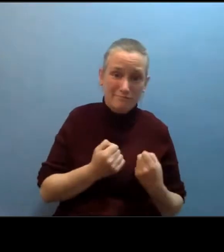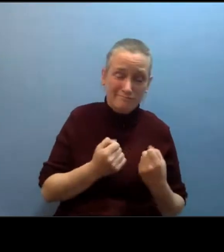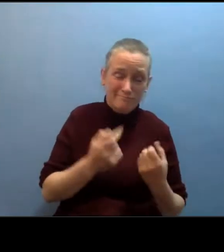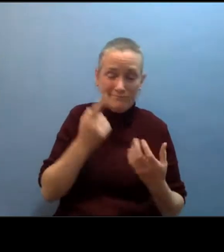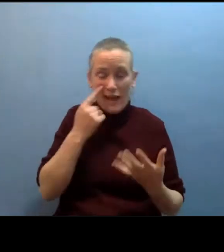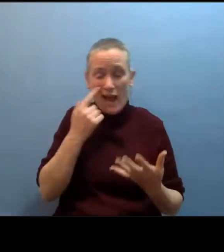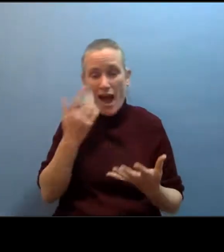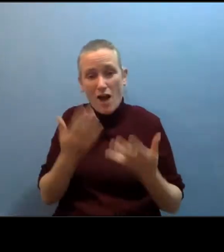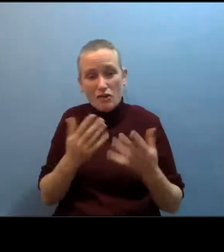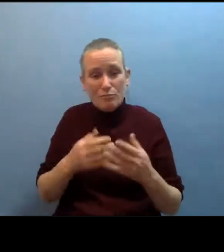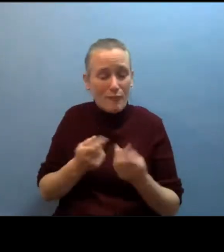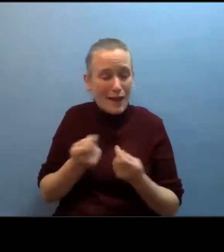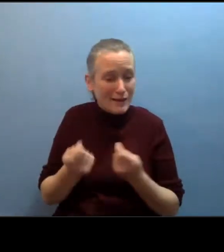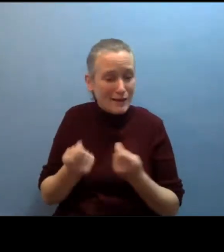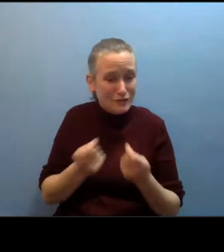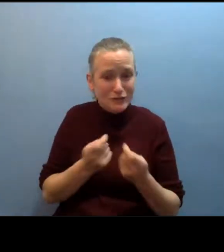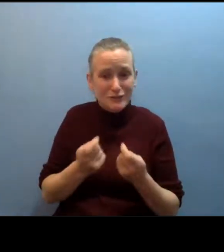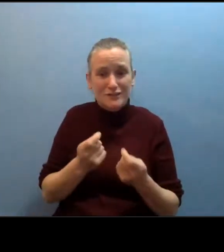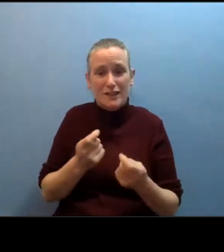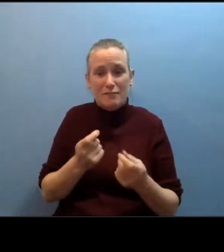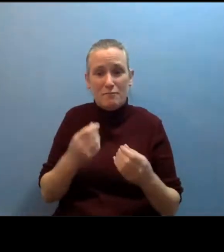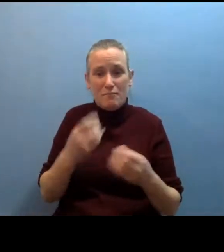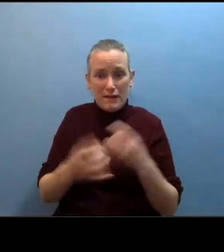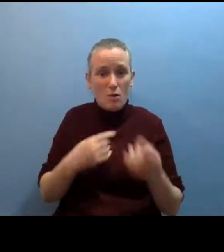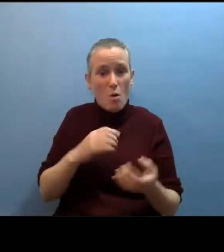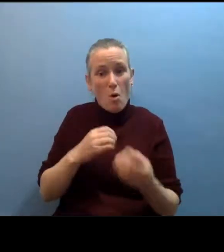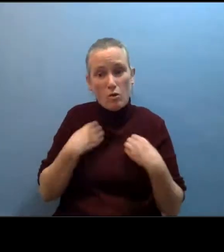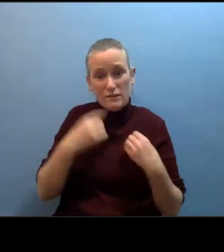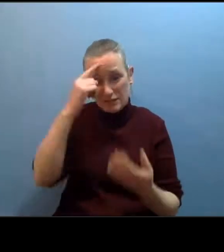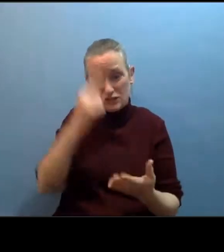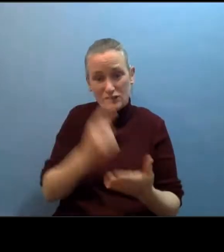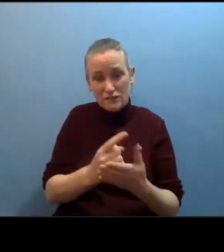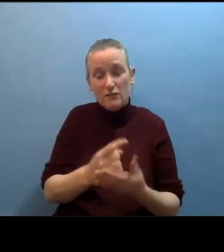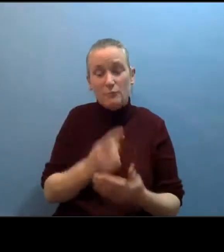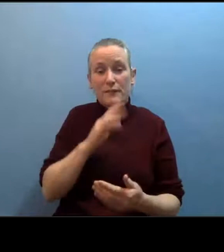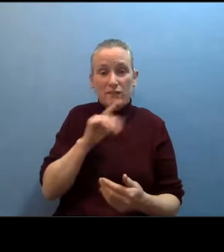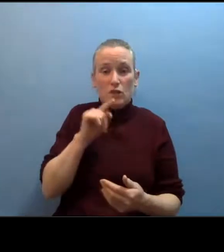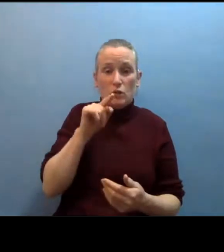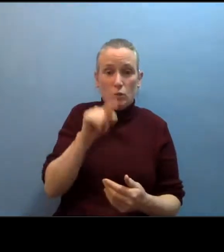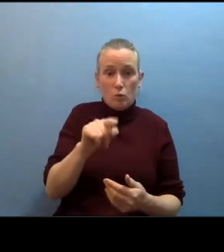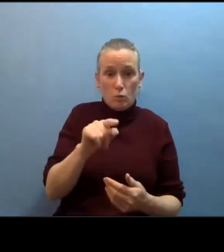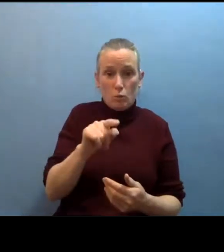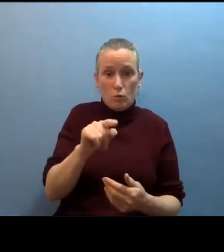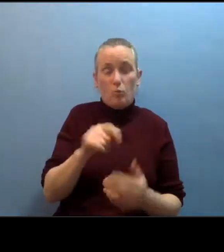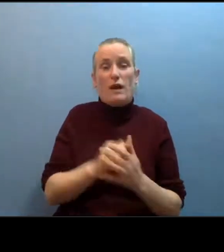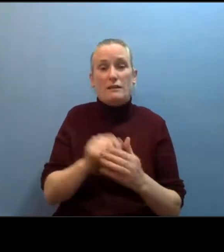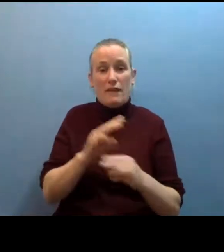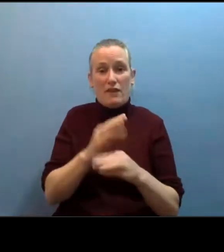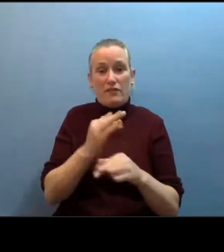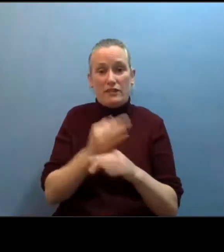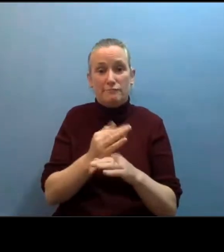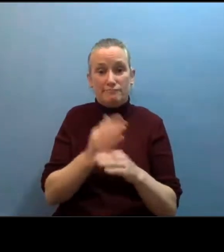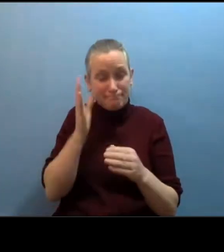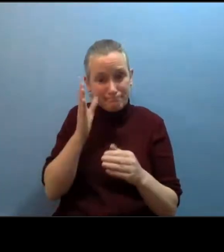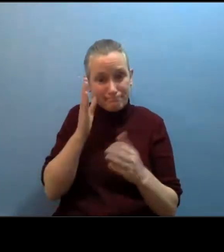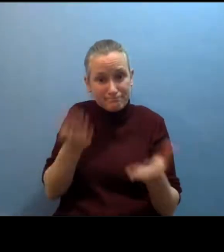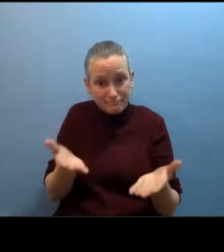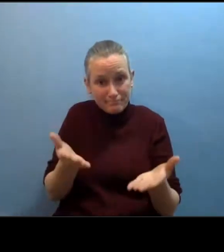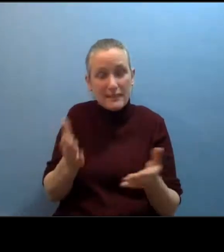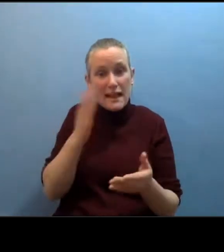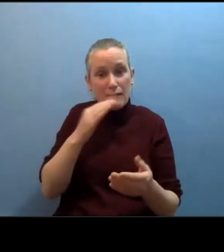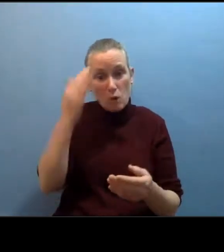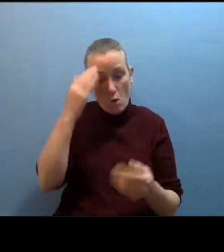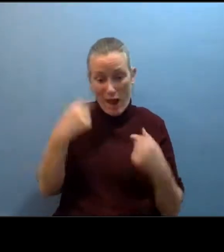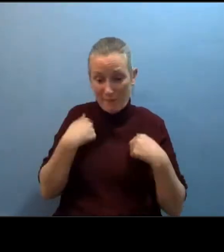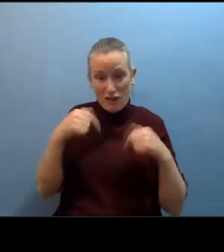manage and make their own decisions. And for you as a parent to allow that, and let them know that you're there for them